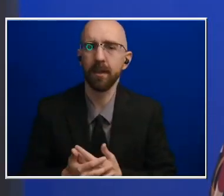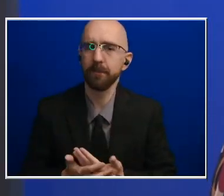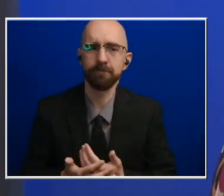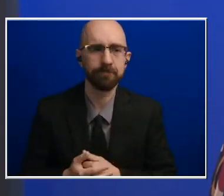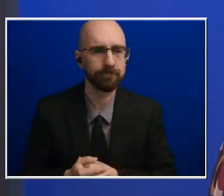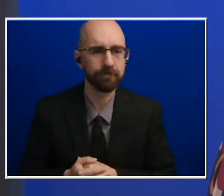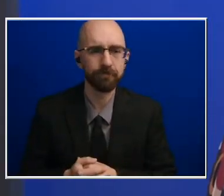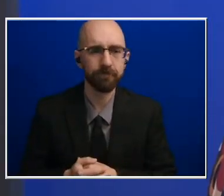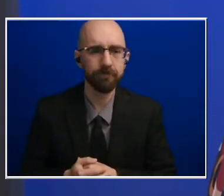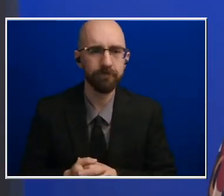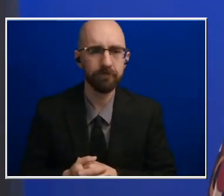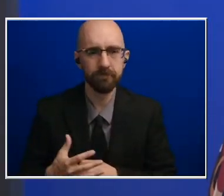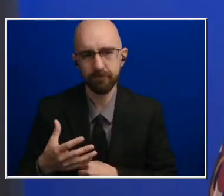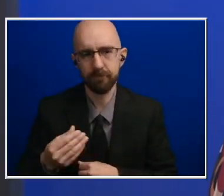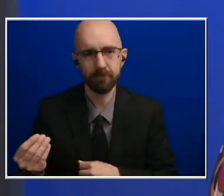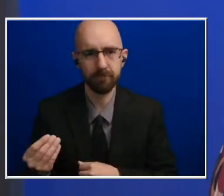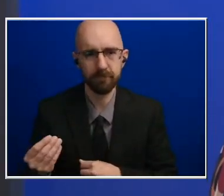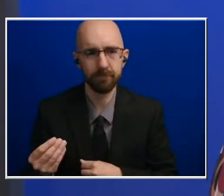and